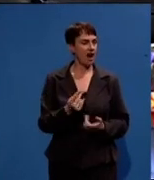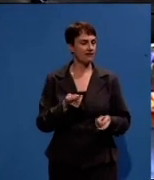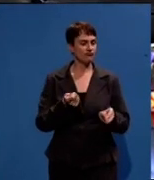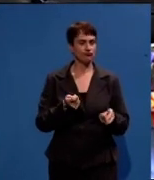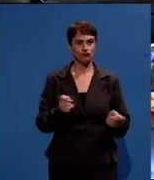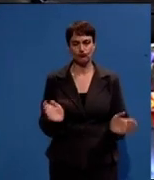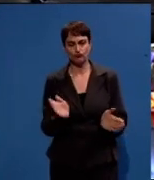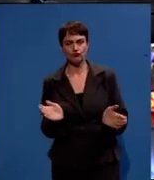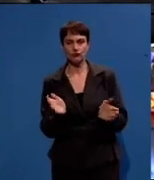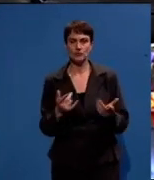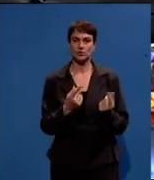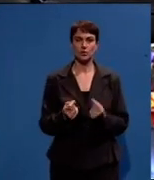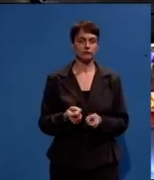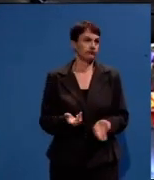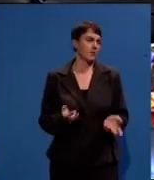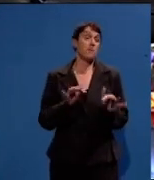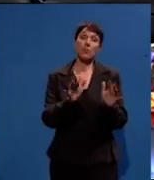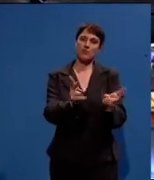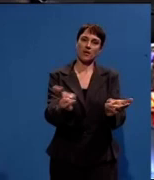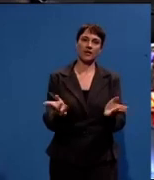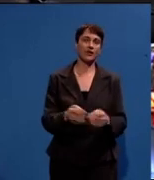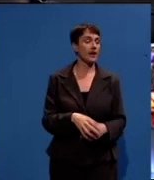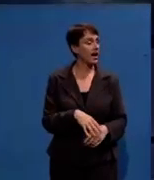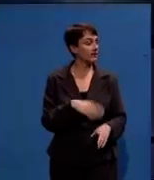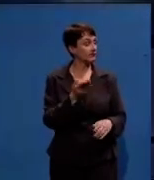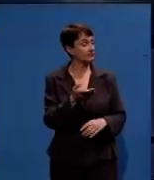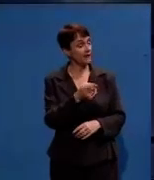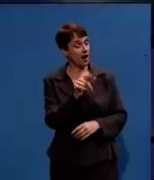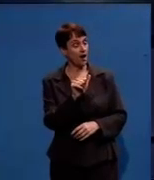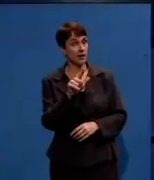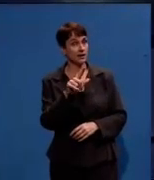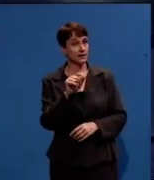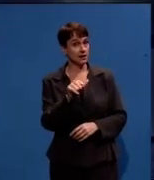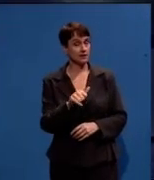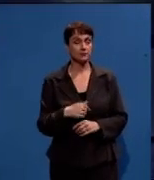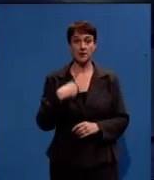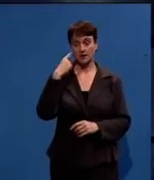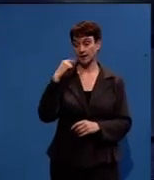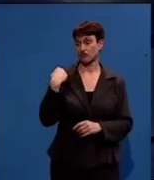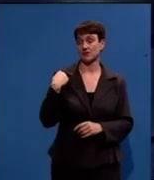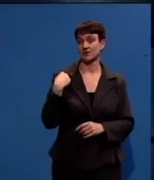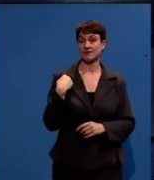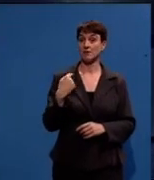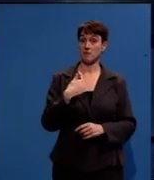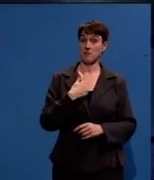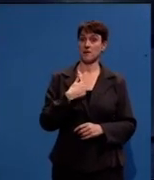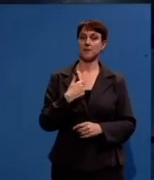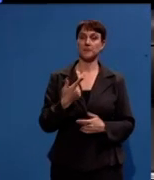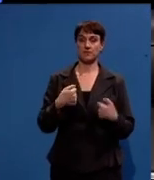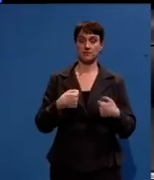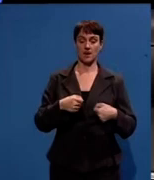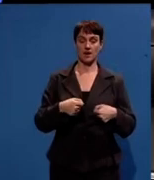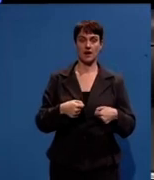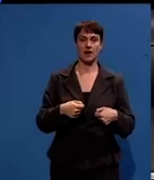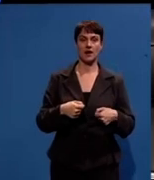People who, you know... Ordinary people. Exactly. Alta, for you, quickly a couple of... I think my most recent one is the bikers drive that